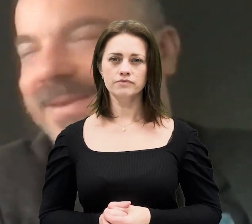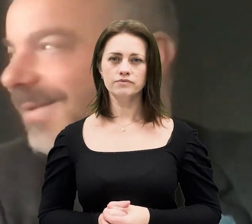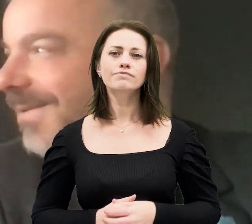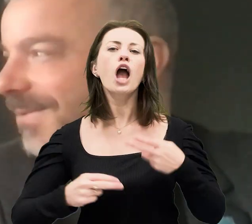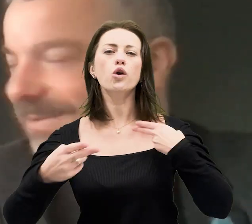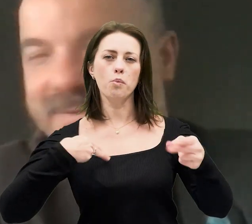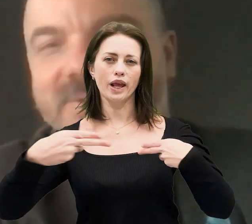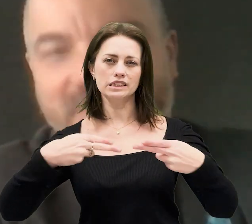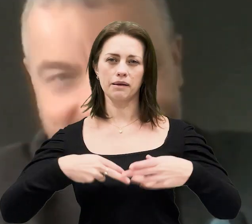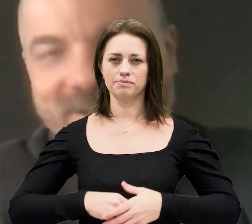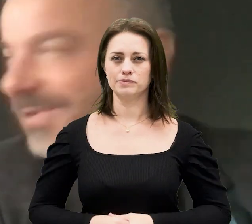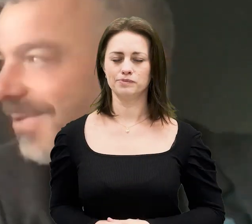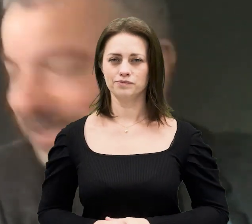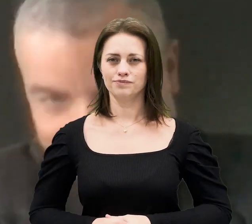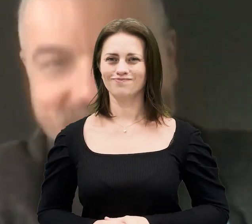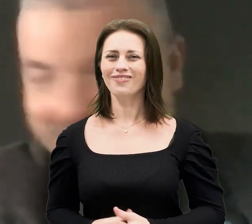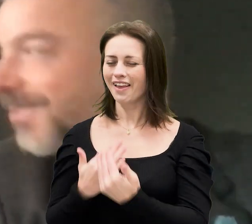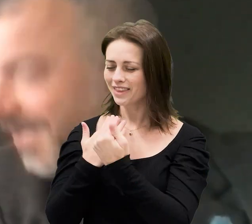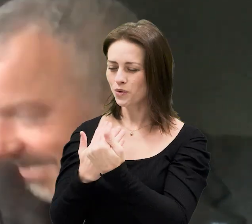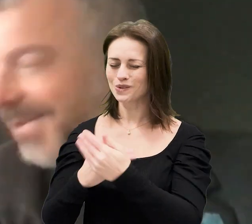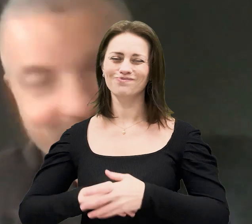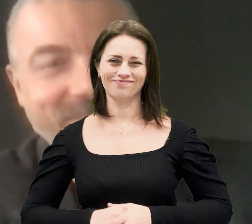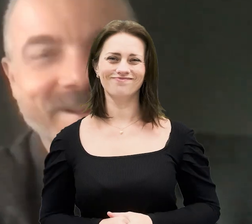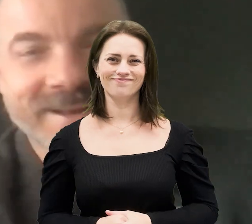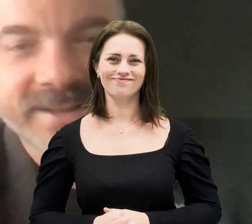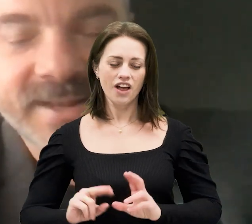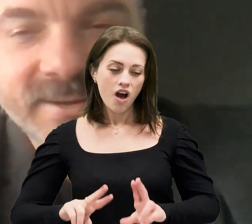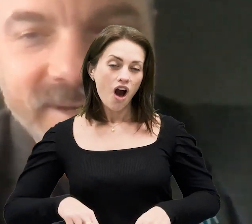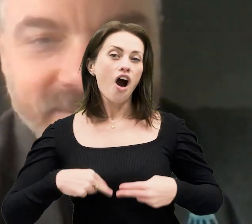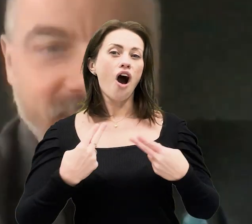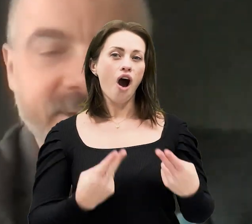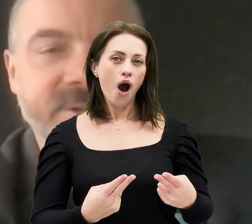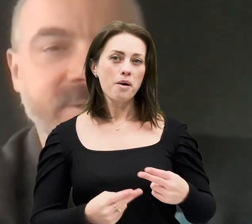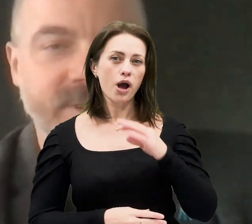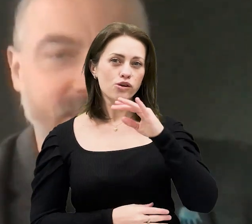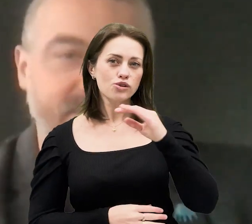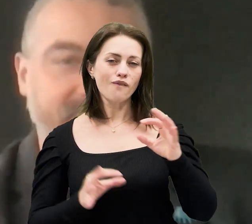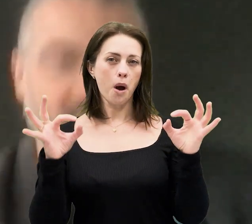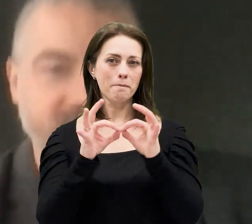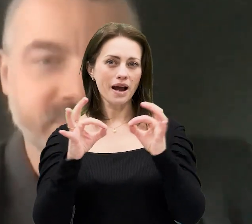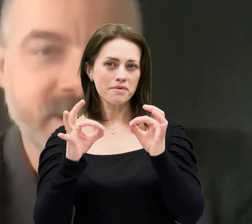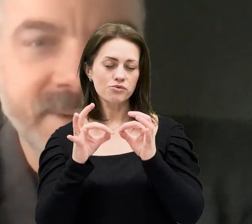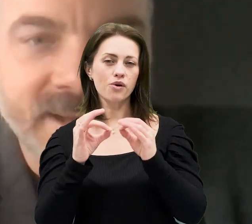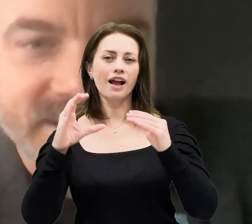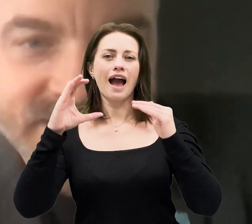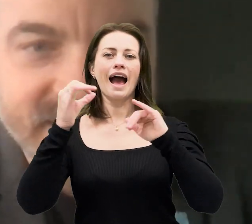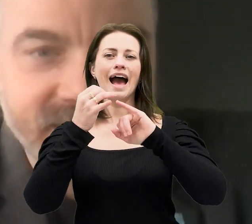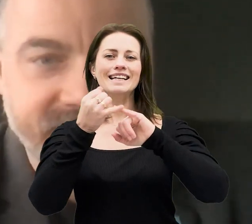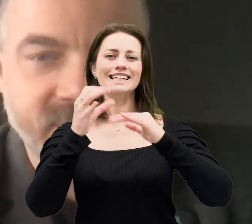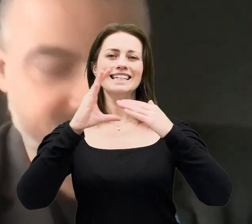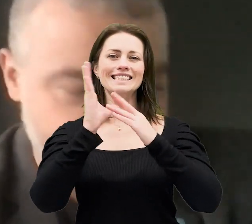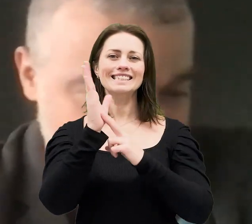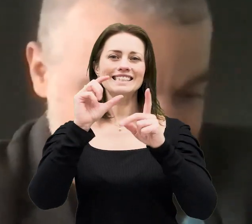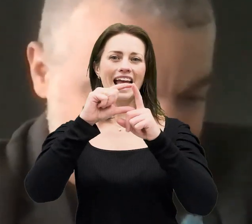It's communication. It's communication. Thank you. So, thank you. Thank you. Now, I would like to give the floor to Barbara